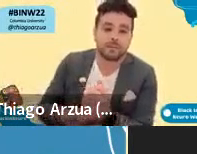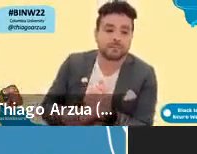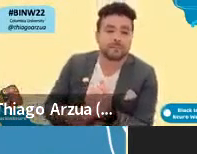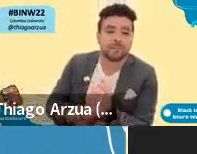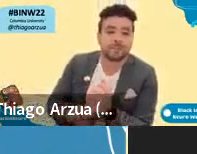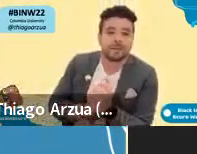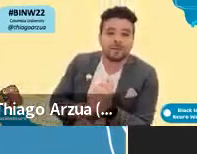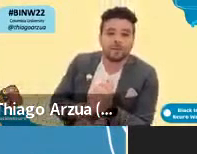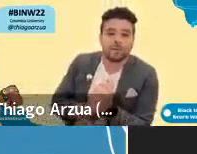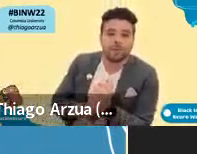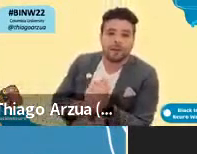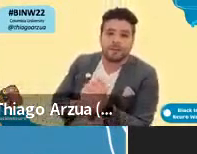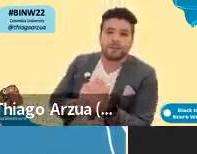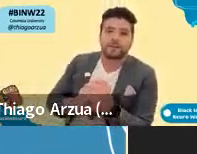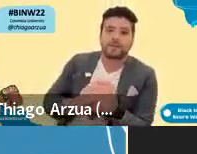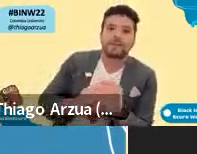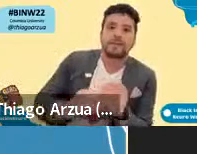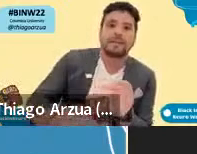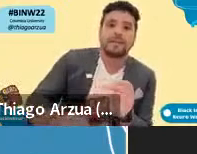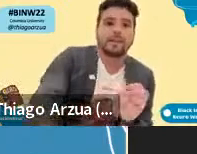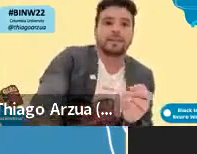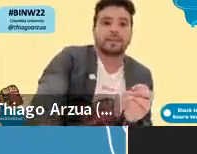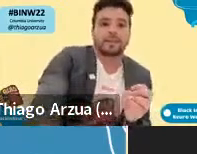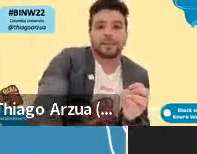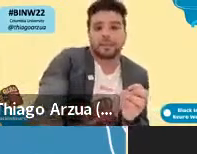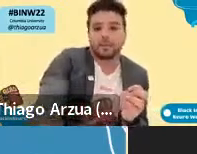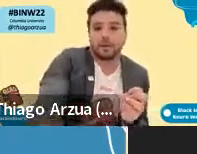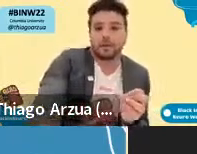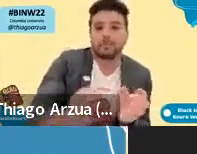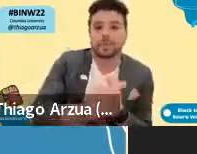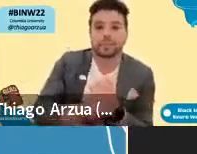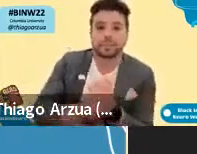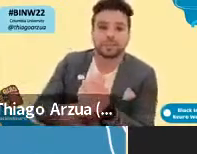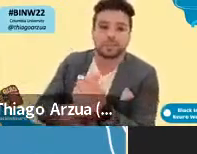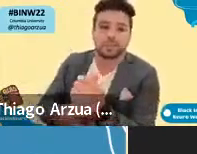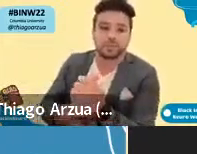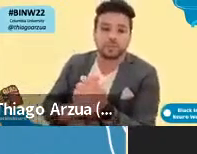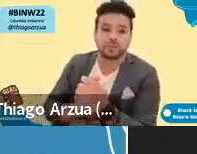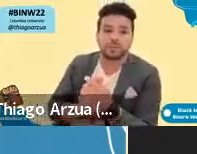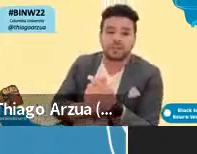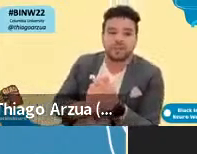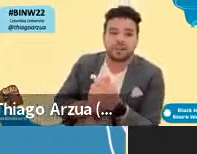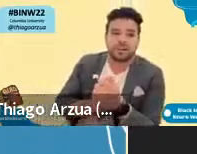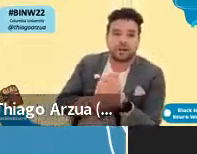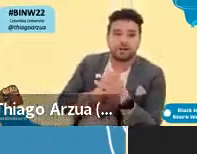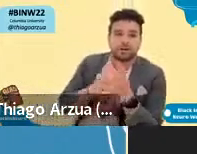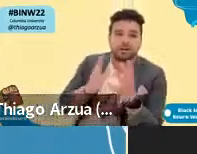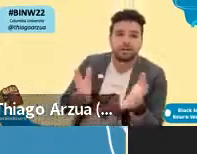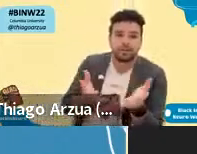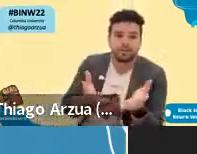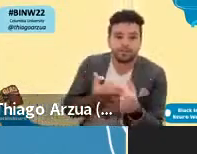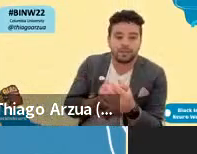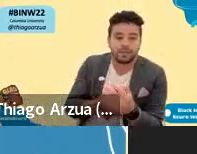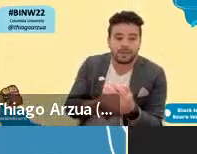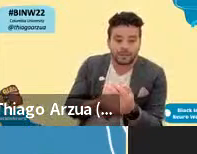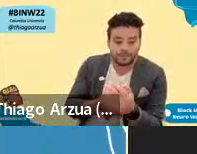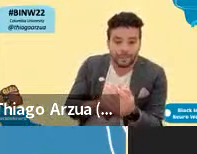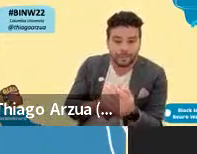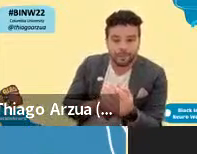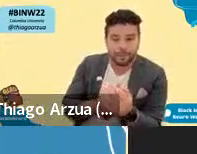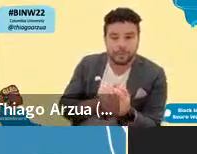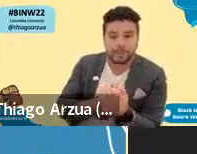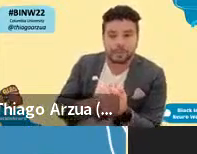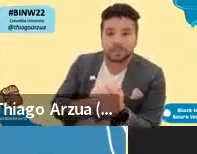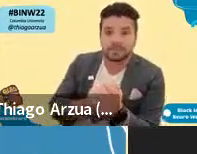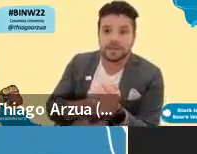inhabit them. With that being said, it is a great pleasure to introduce the author of the